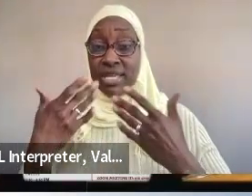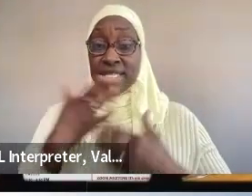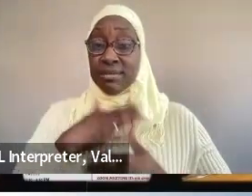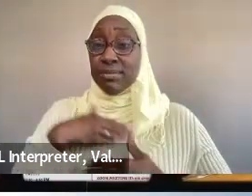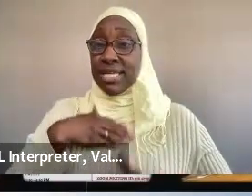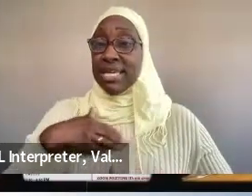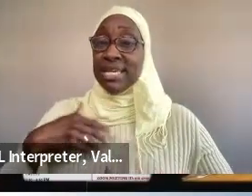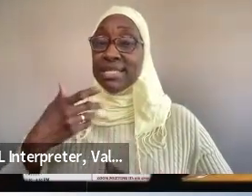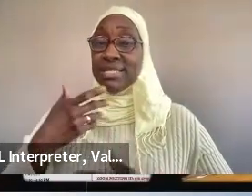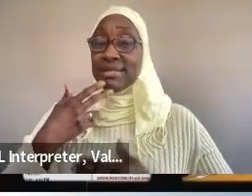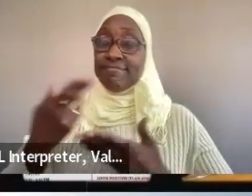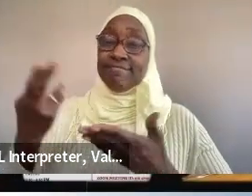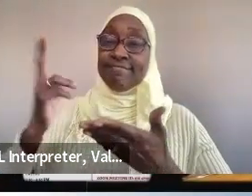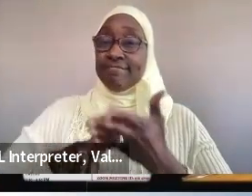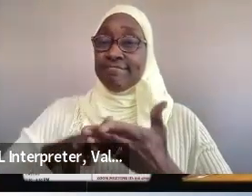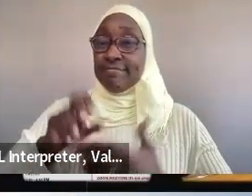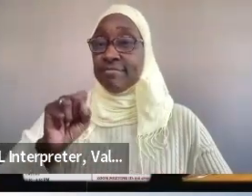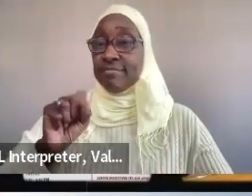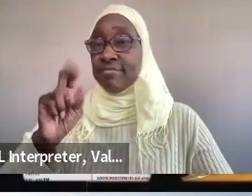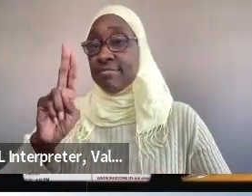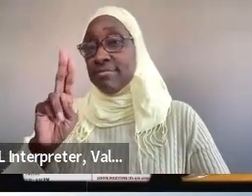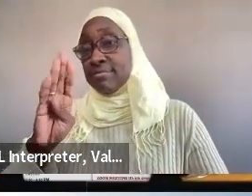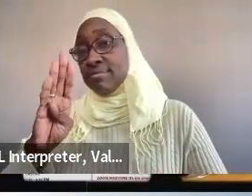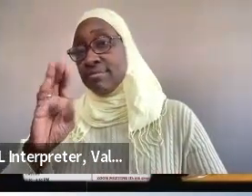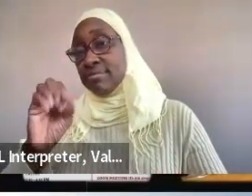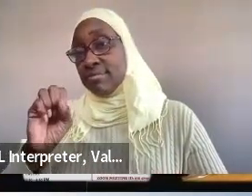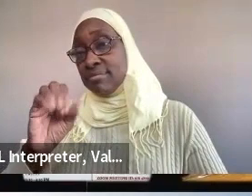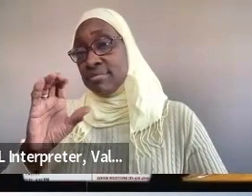our newsletters, and you can contact us at